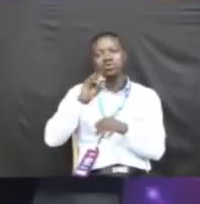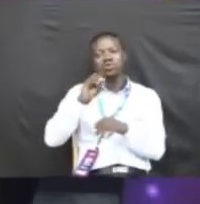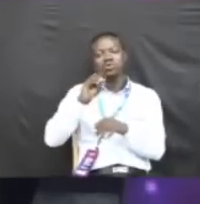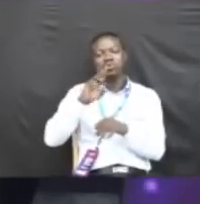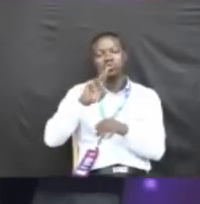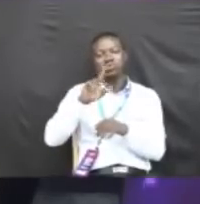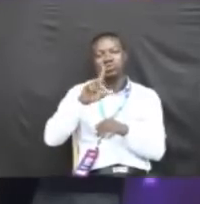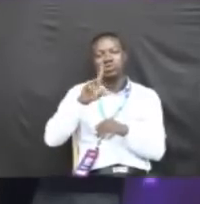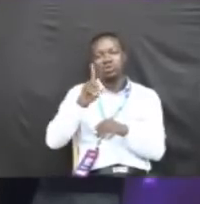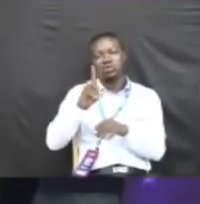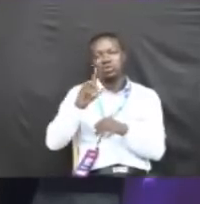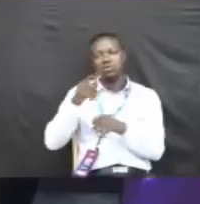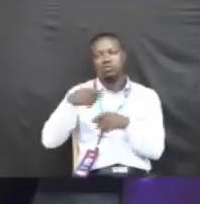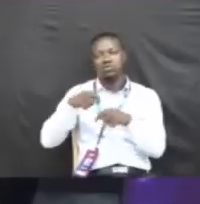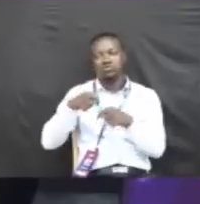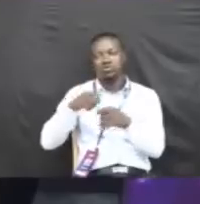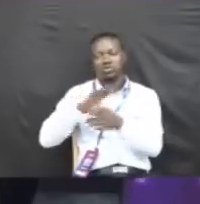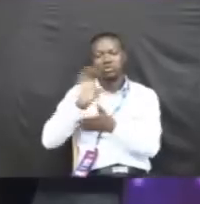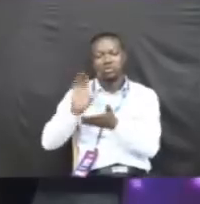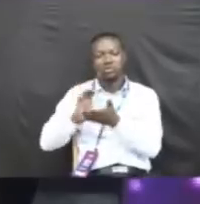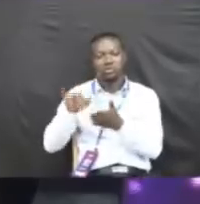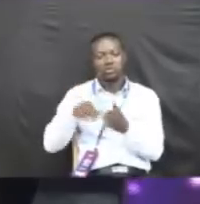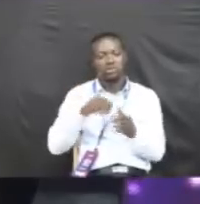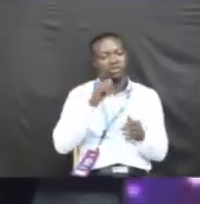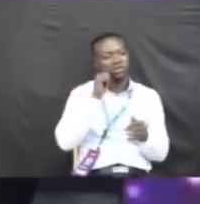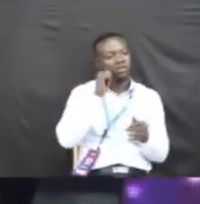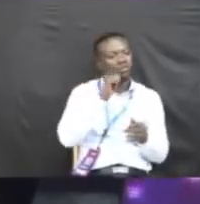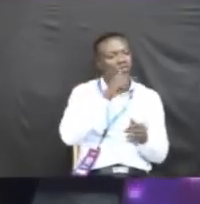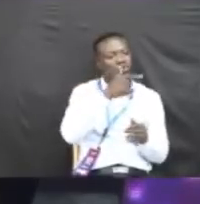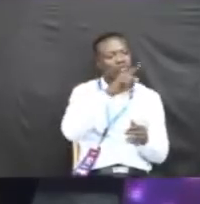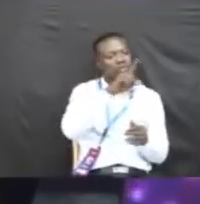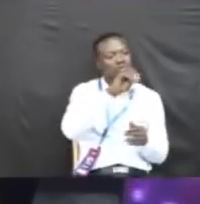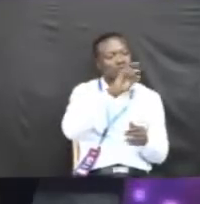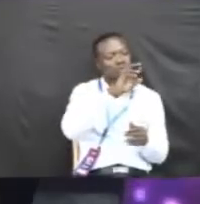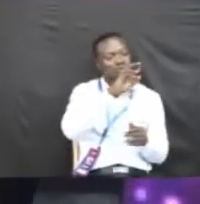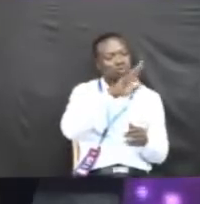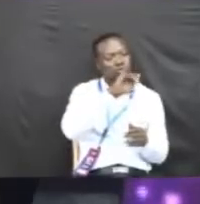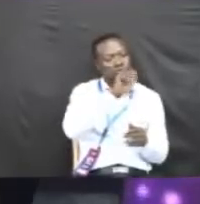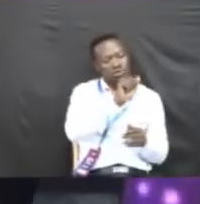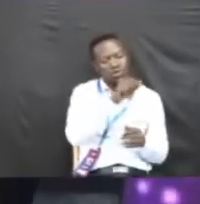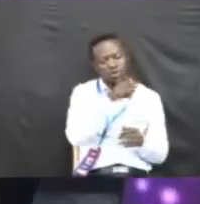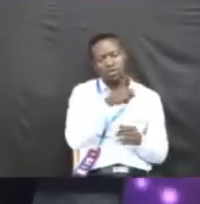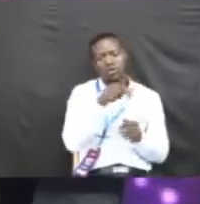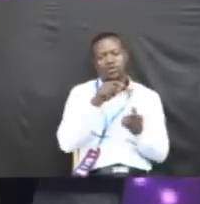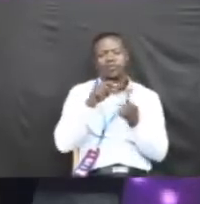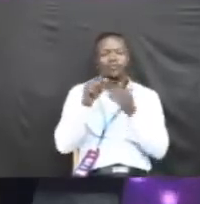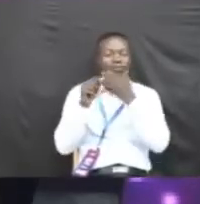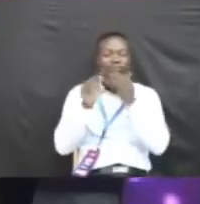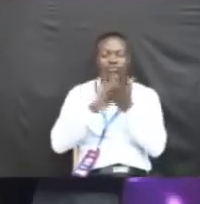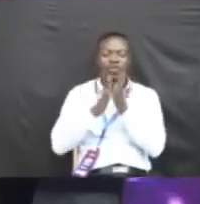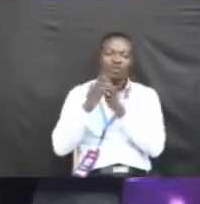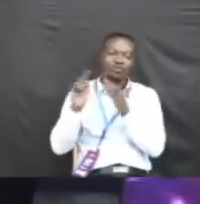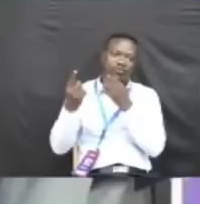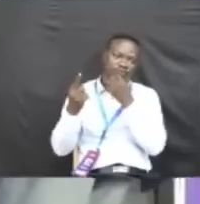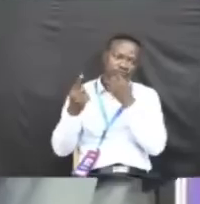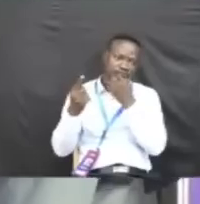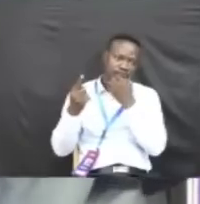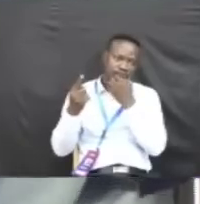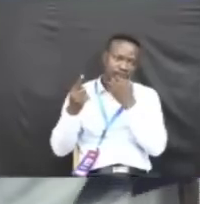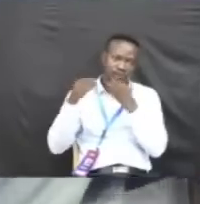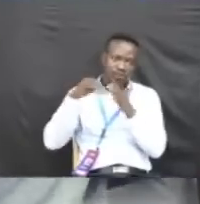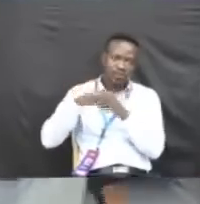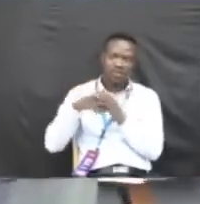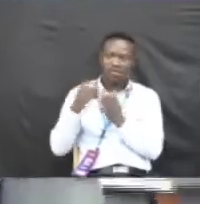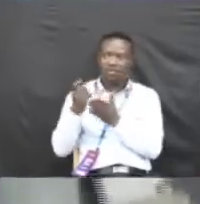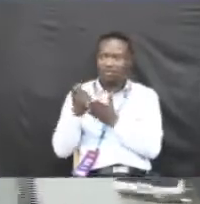Ah, Miss Gloria of Tishin Warrior emerged first in